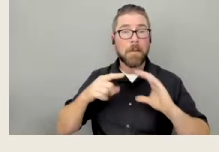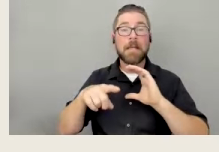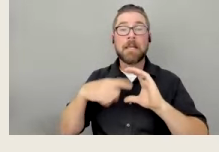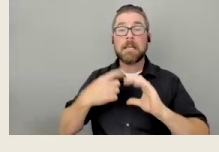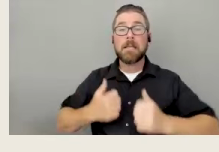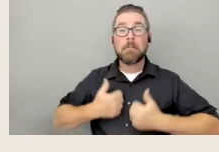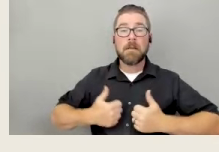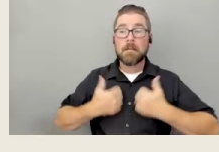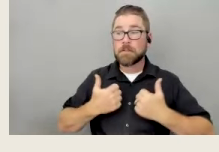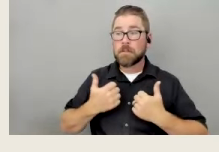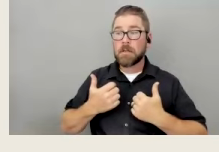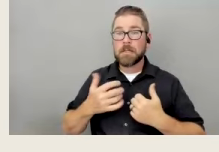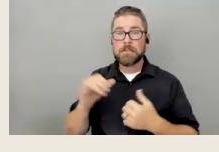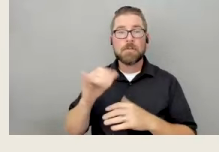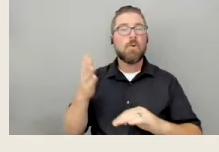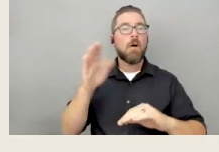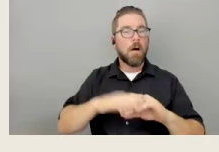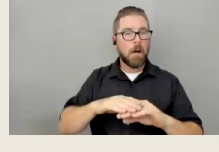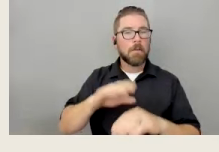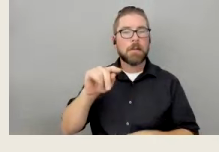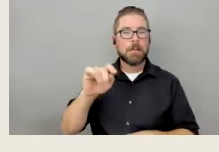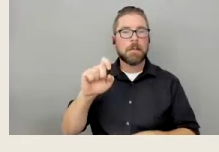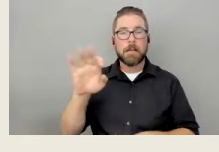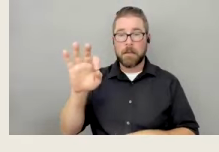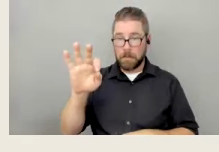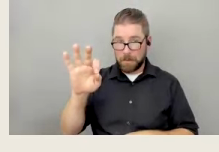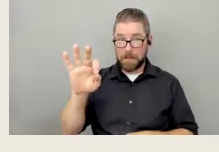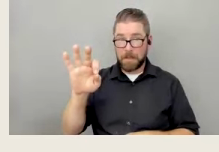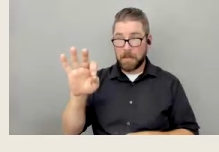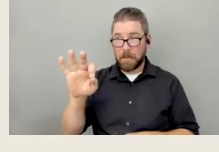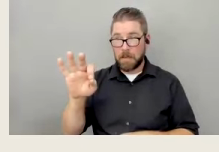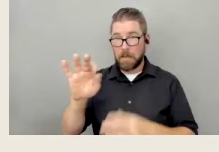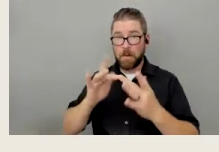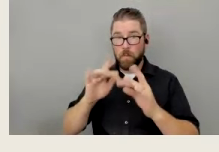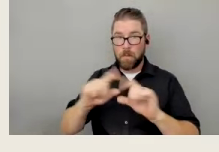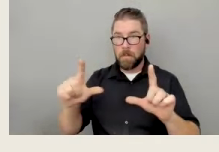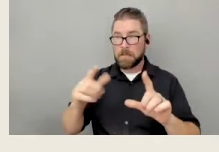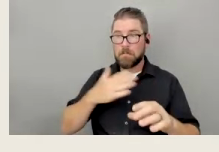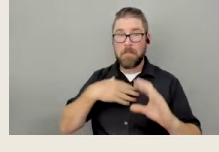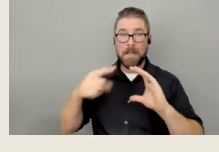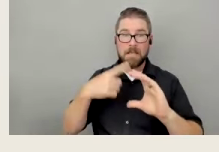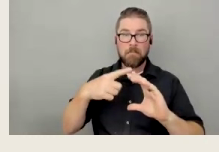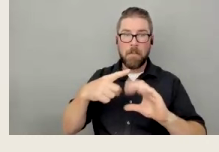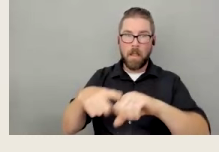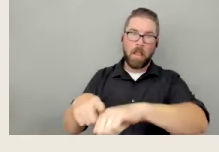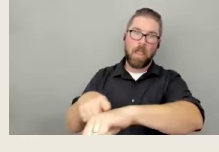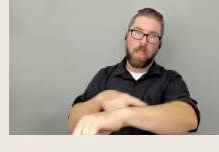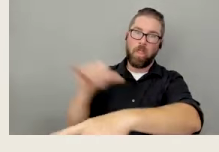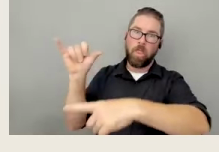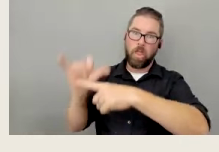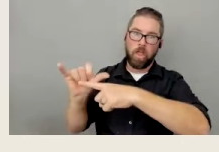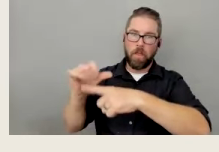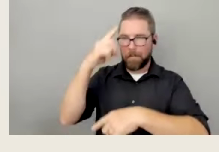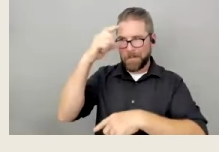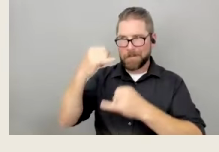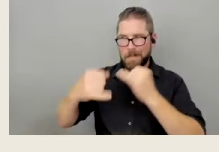on our Title IX webpage. My email is long just because my last name is long. So you can click on it, and it'll take you directly right